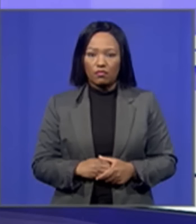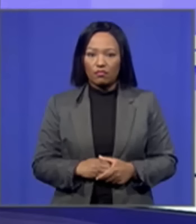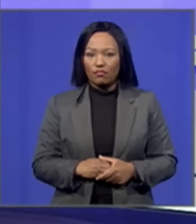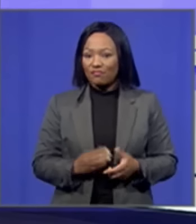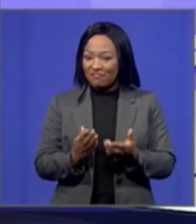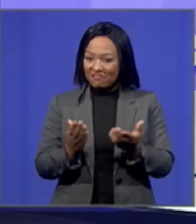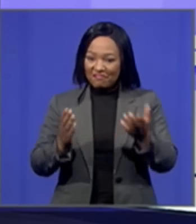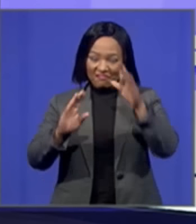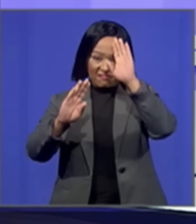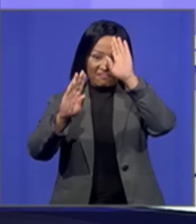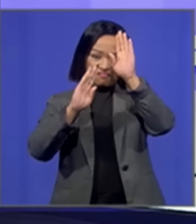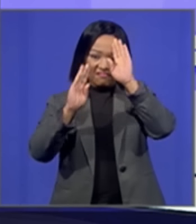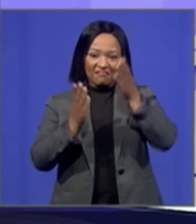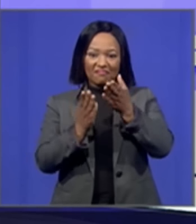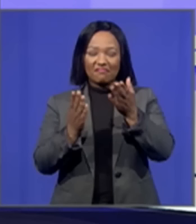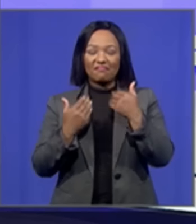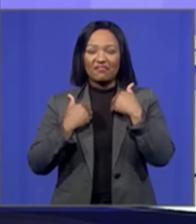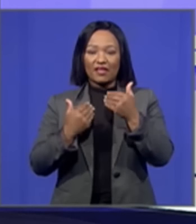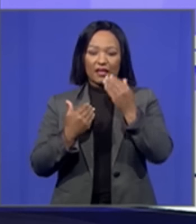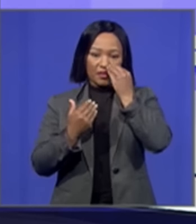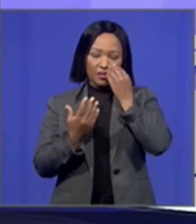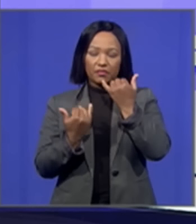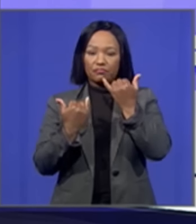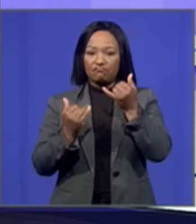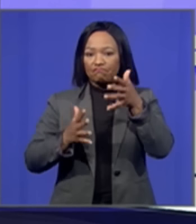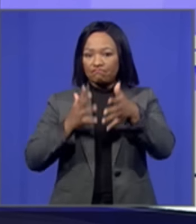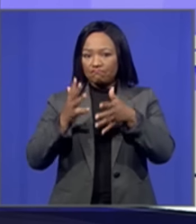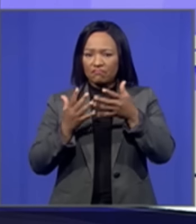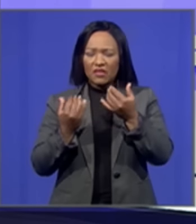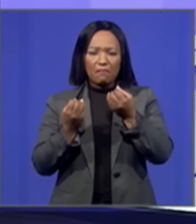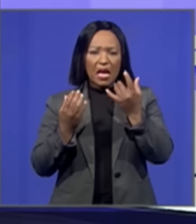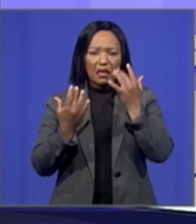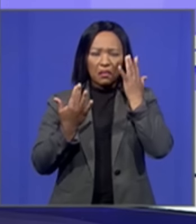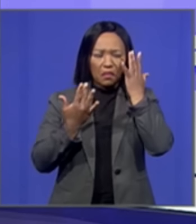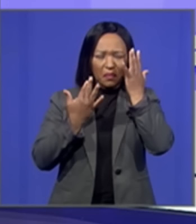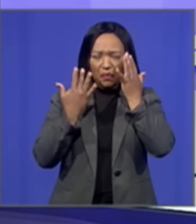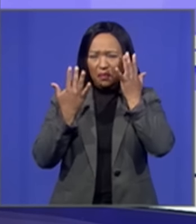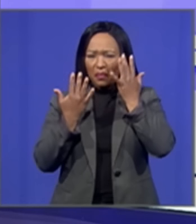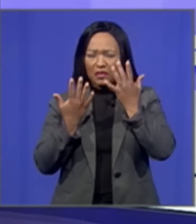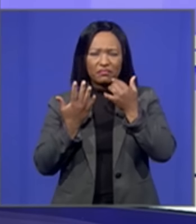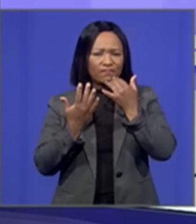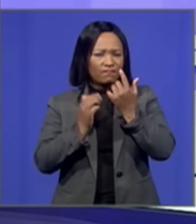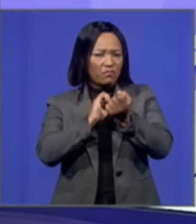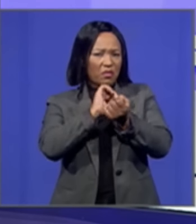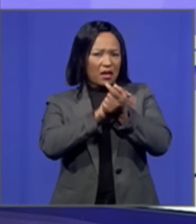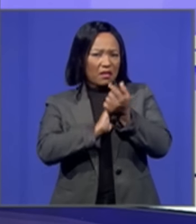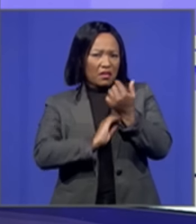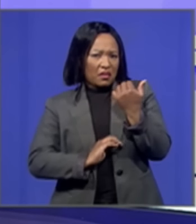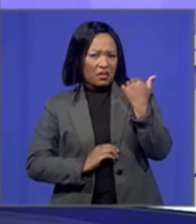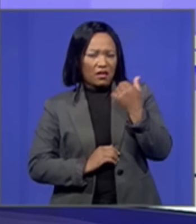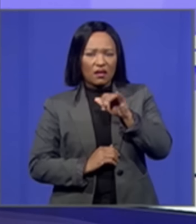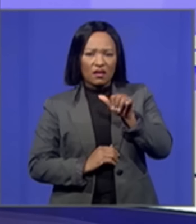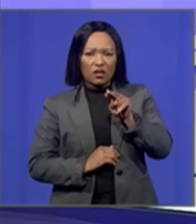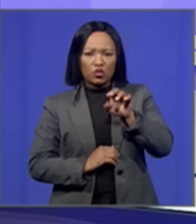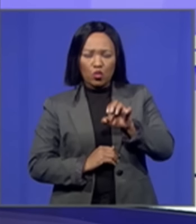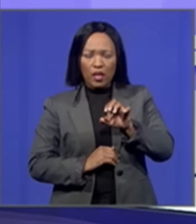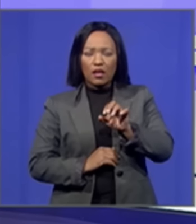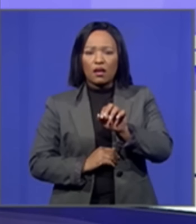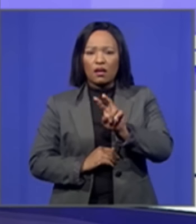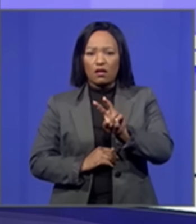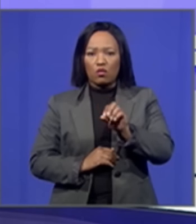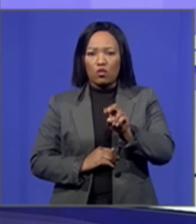Mogaetsho madume tsa segongjono re di simolola ka gore jaaka dipotso di oketsega ka ga tiragalo ya Seetebosigo ya ngwaga wa 2021 ya